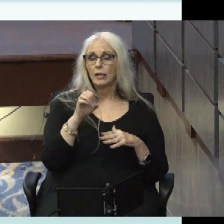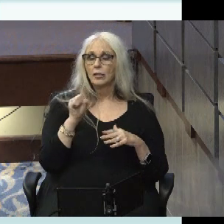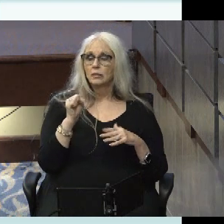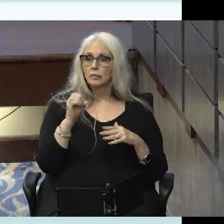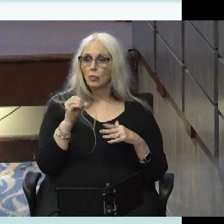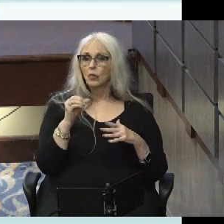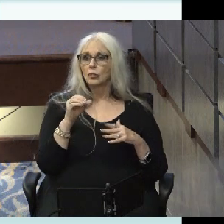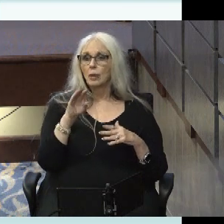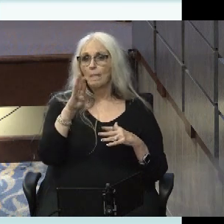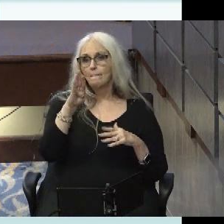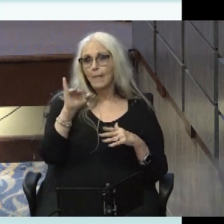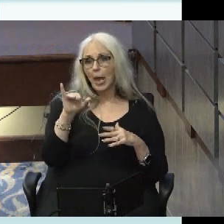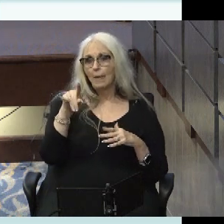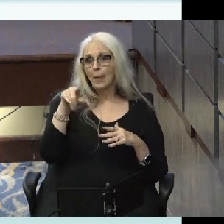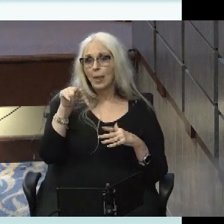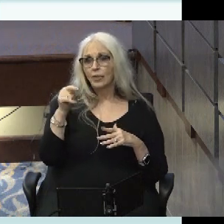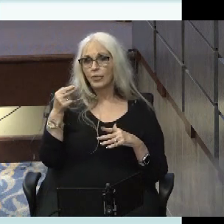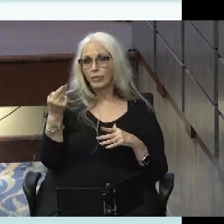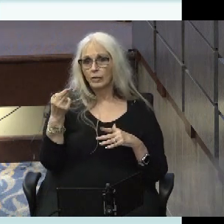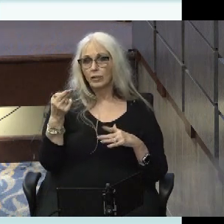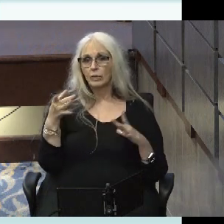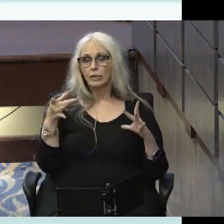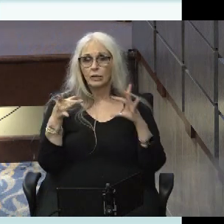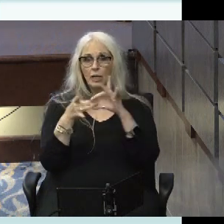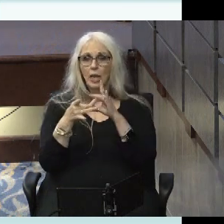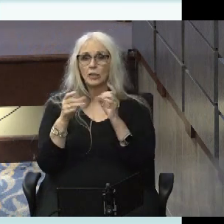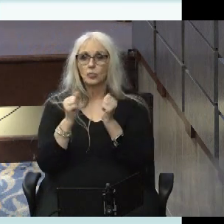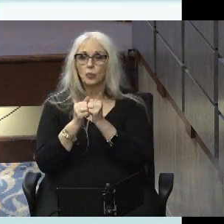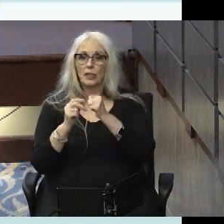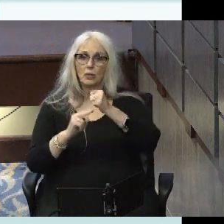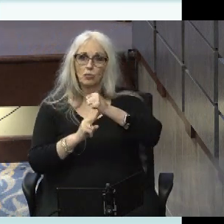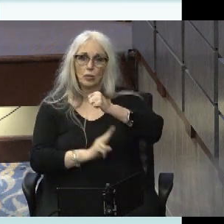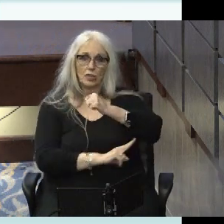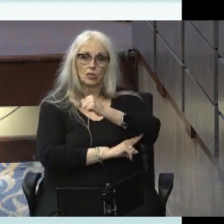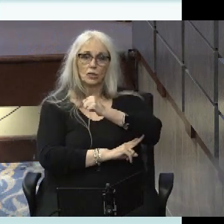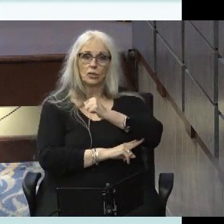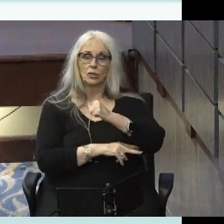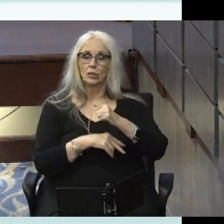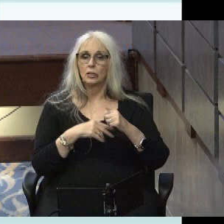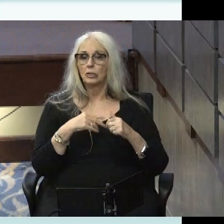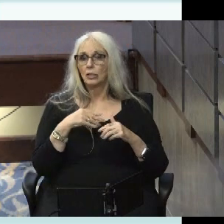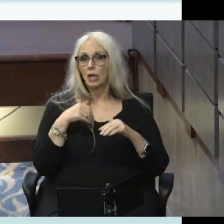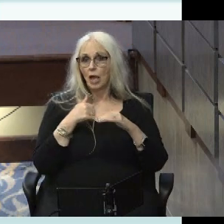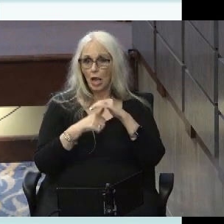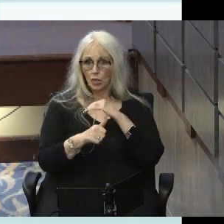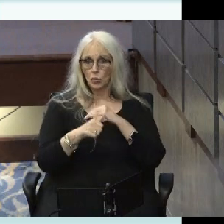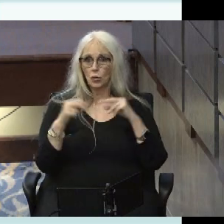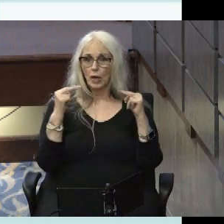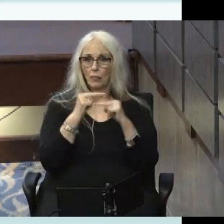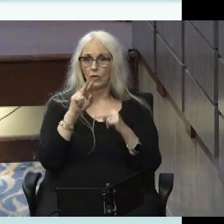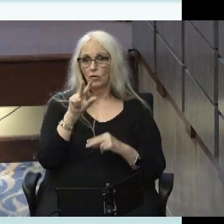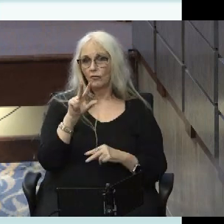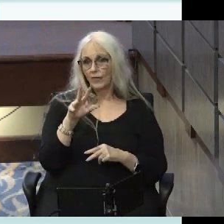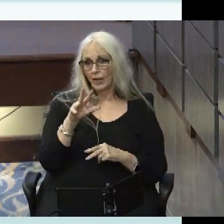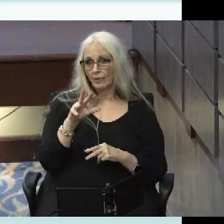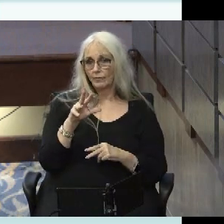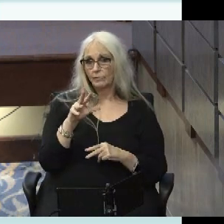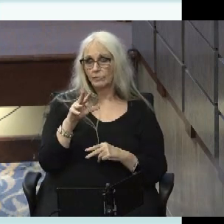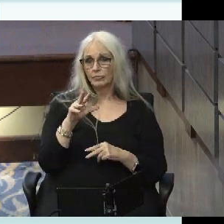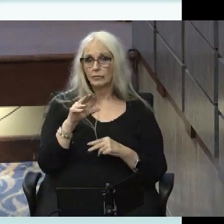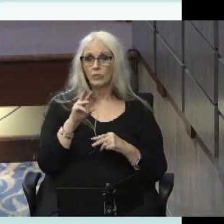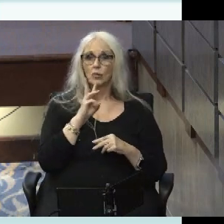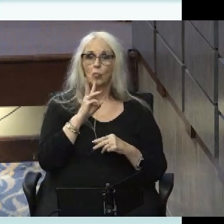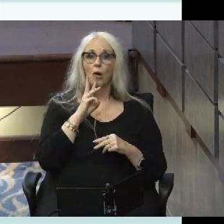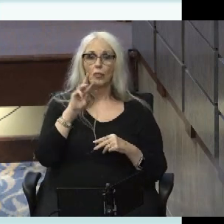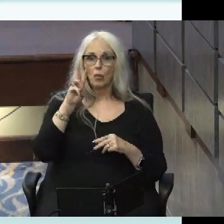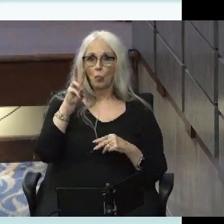high path that runs and connects with the bridge by the, underneath I-35, which is where the water wall is. Got it. And